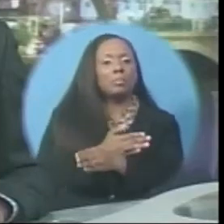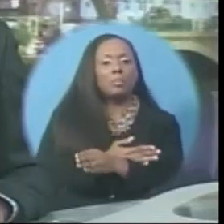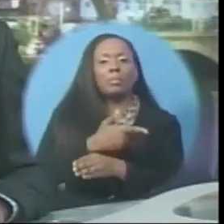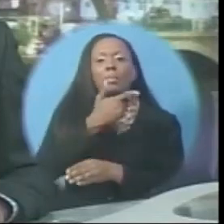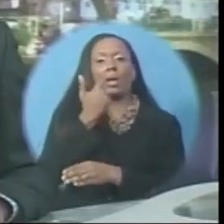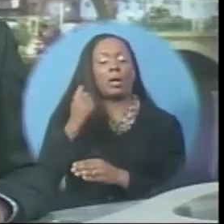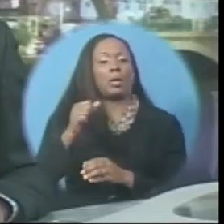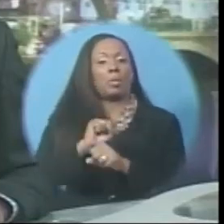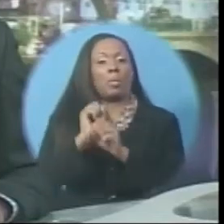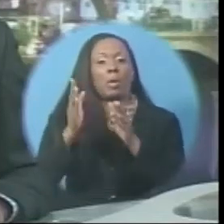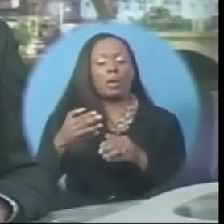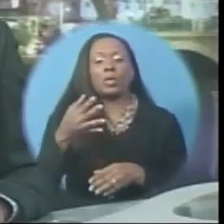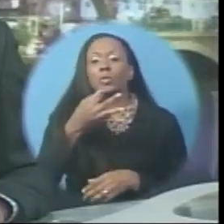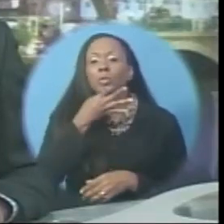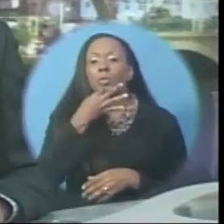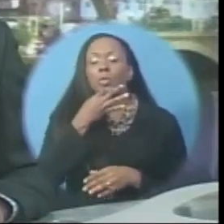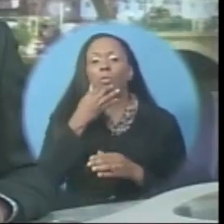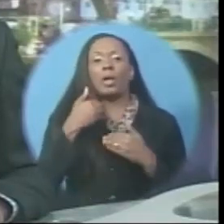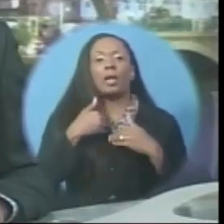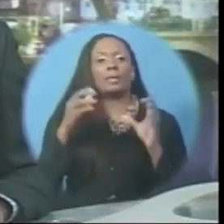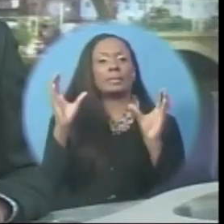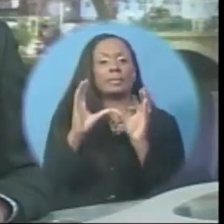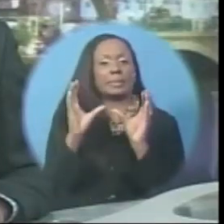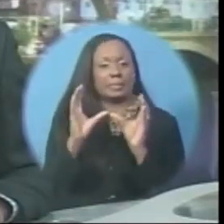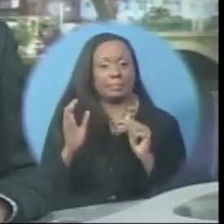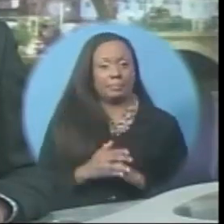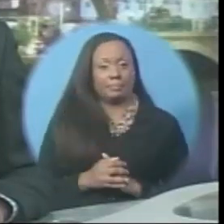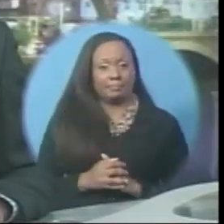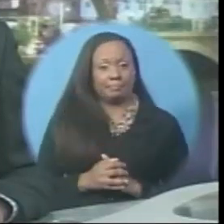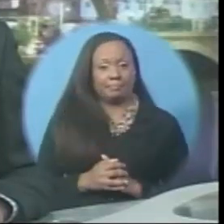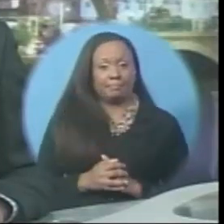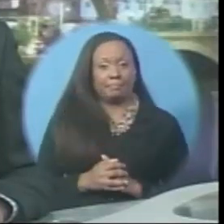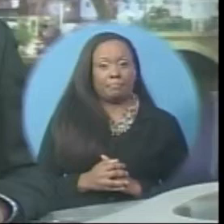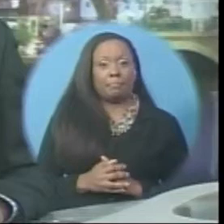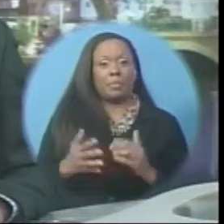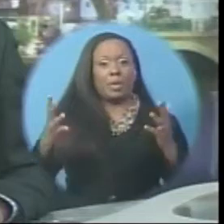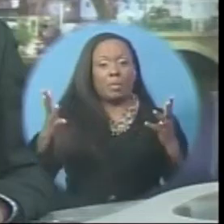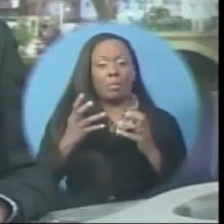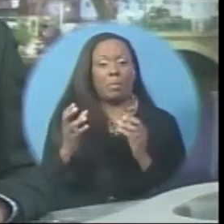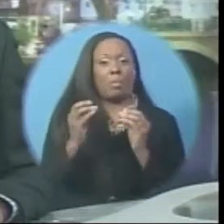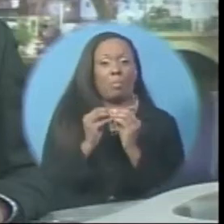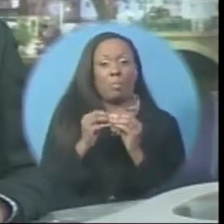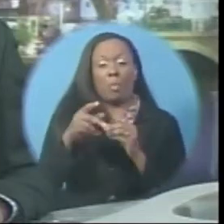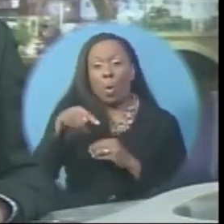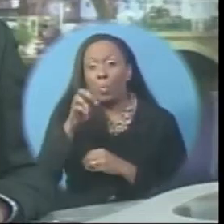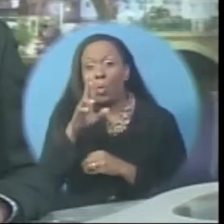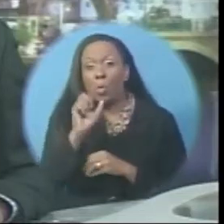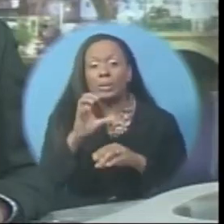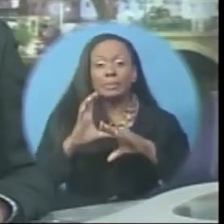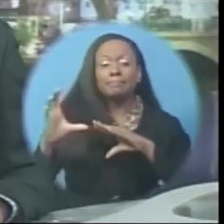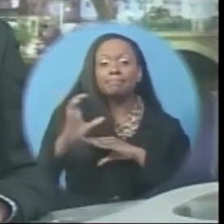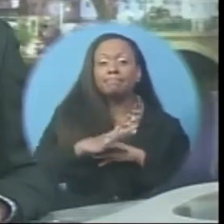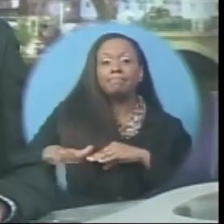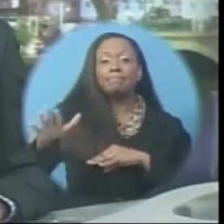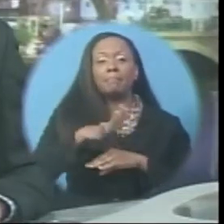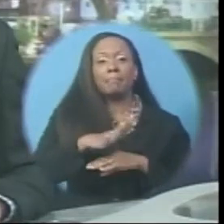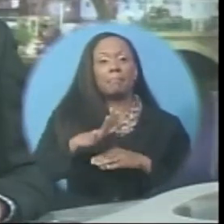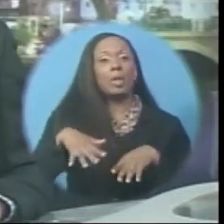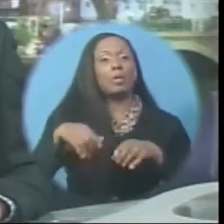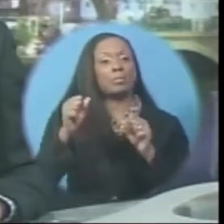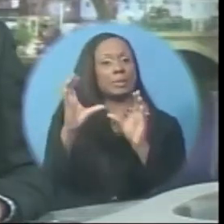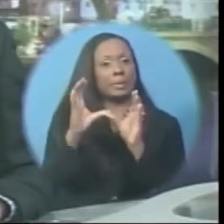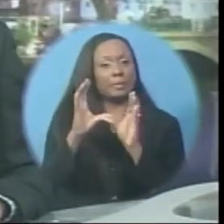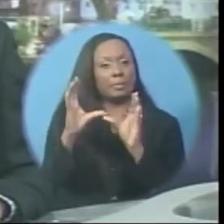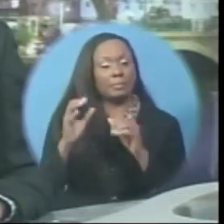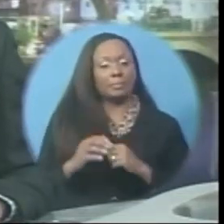for port workers. That's according to Chief Executive Officer David Jean-Marie, who wants more ports around the region to adopt the practice.